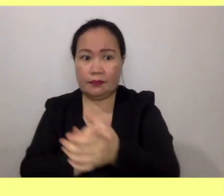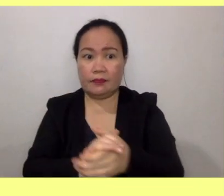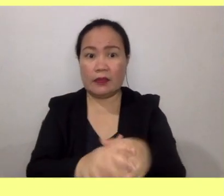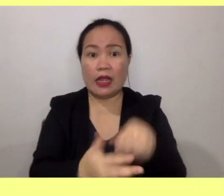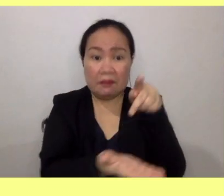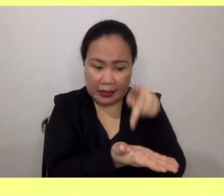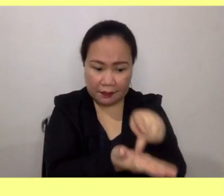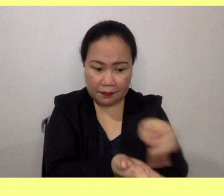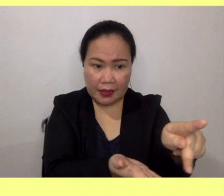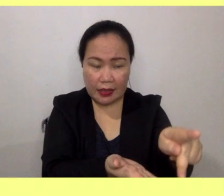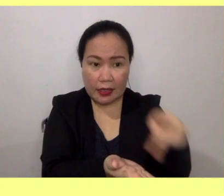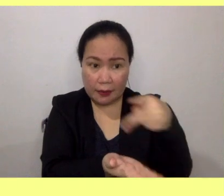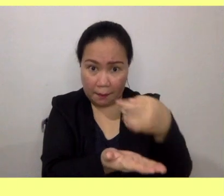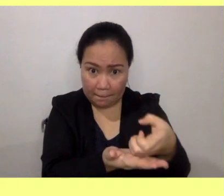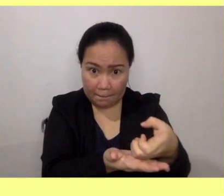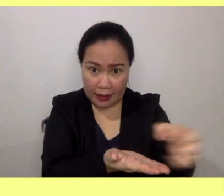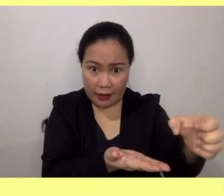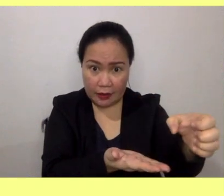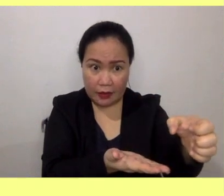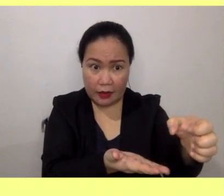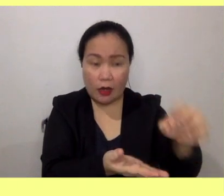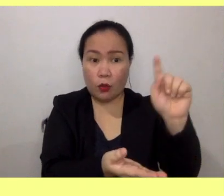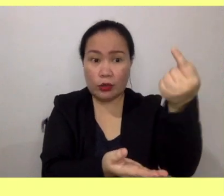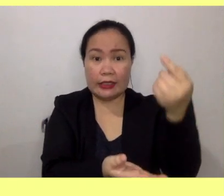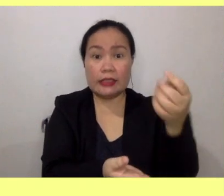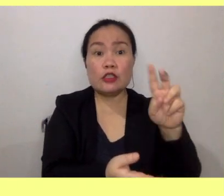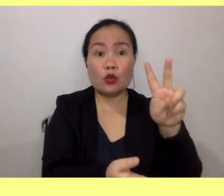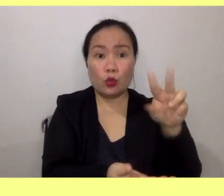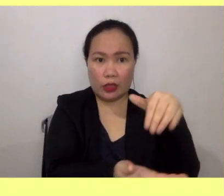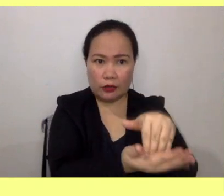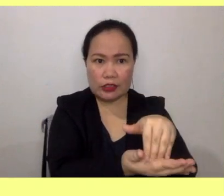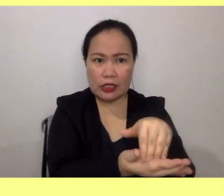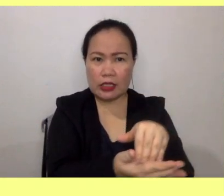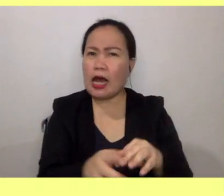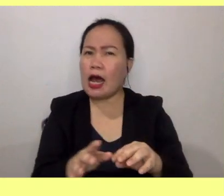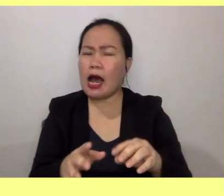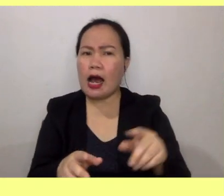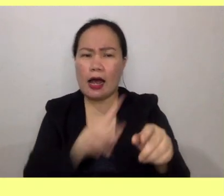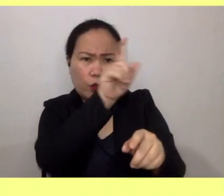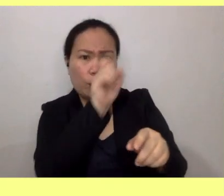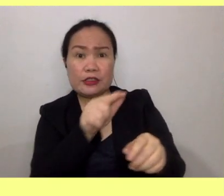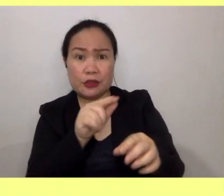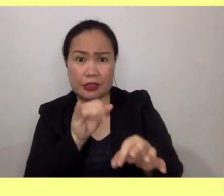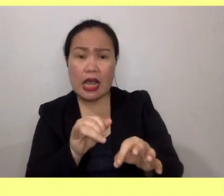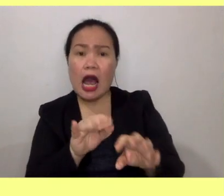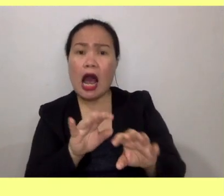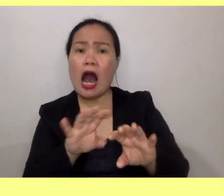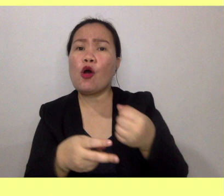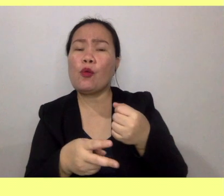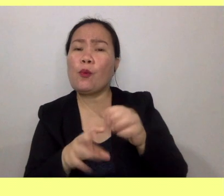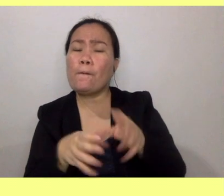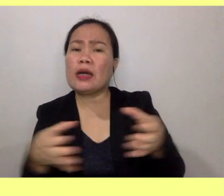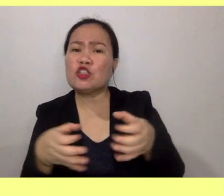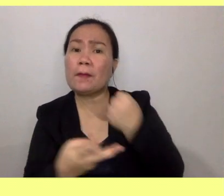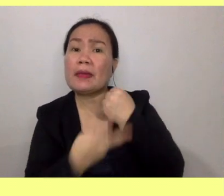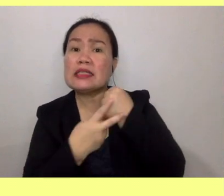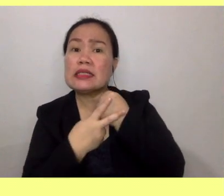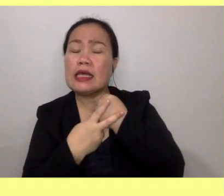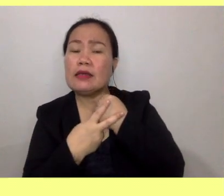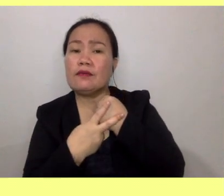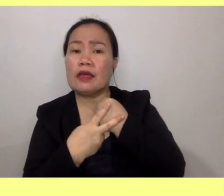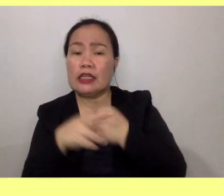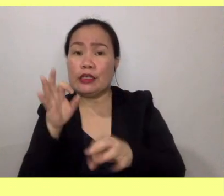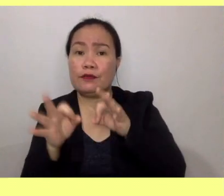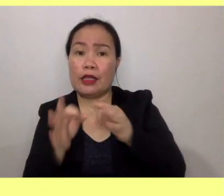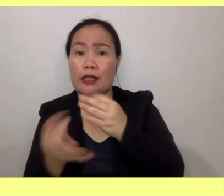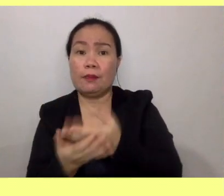ng alcohol, ang magagastos nila o ang expenses nila ay 2,000. So, ang tanong, how much can they save